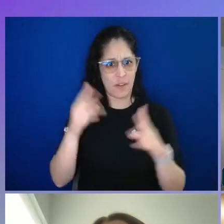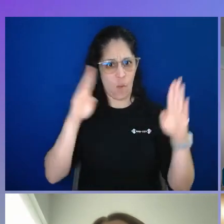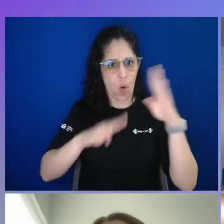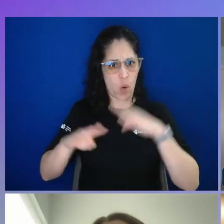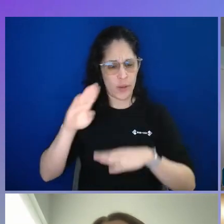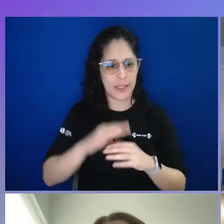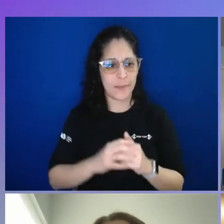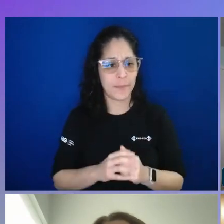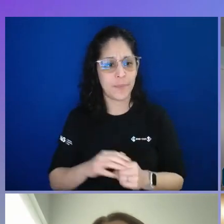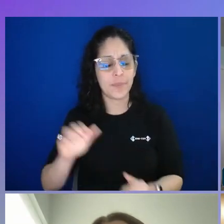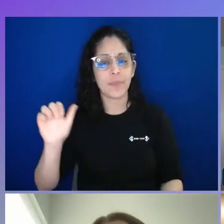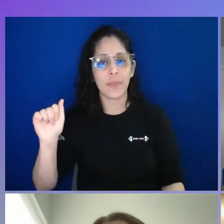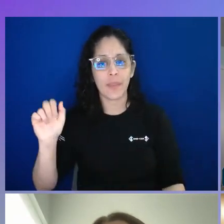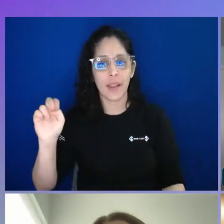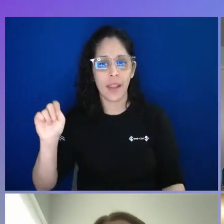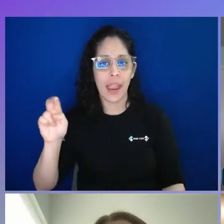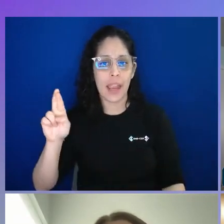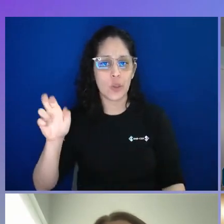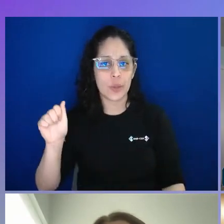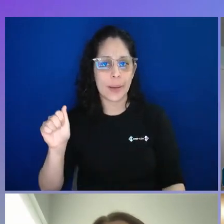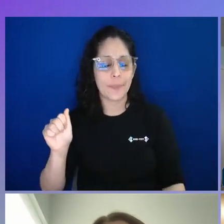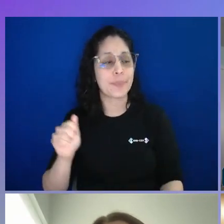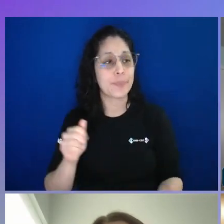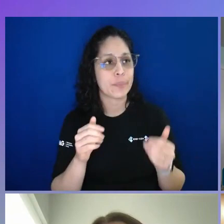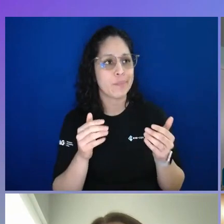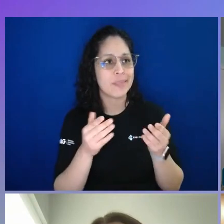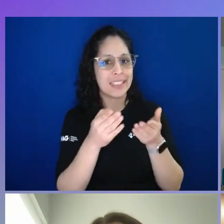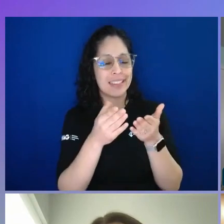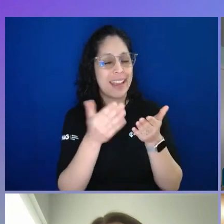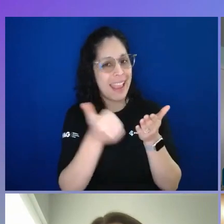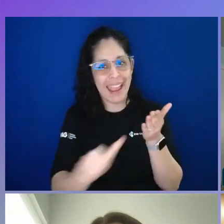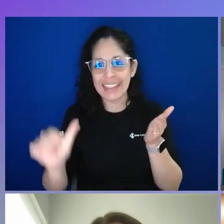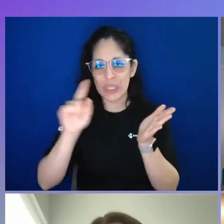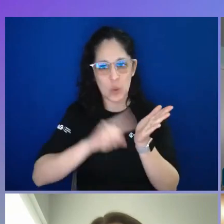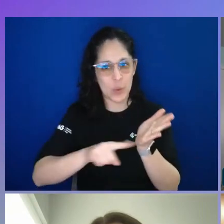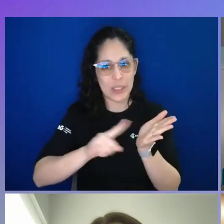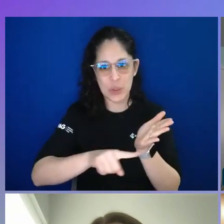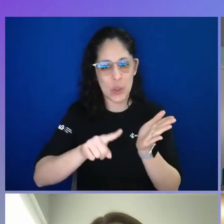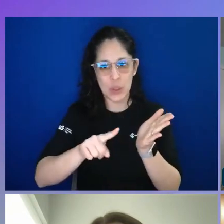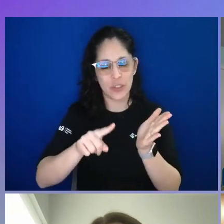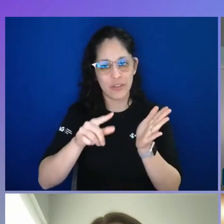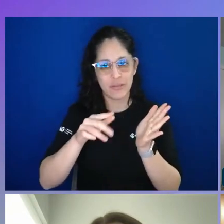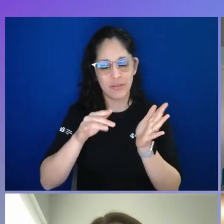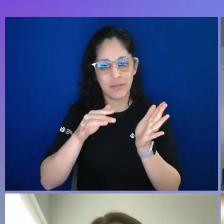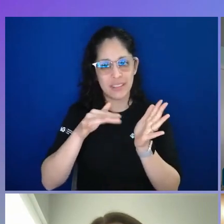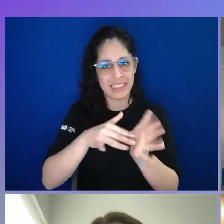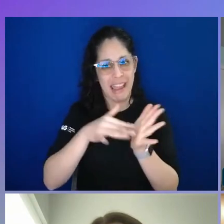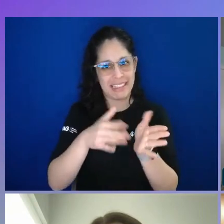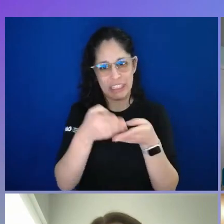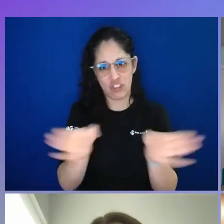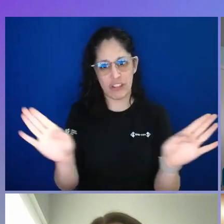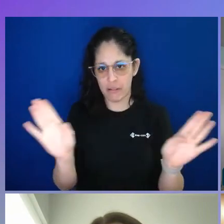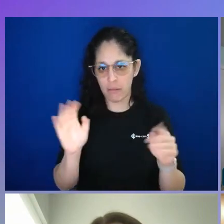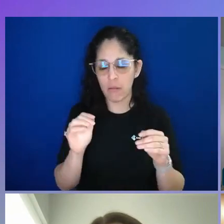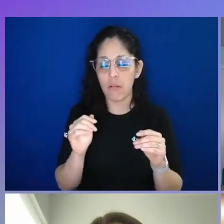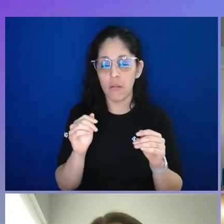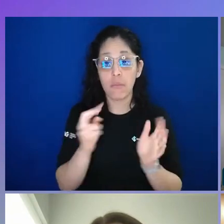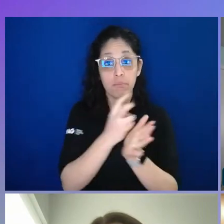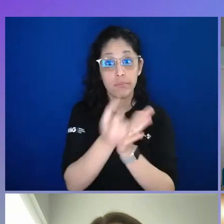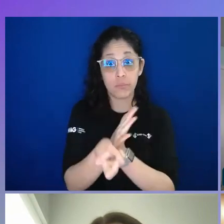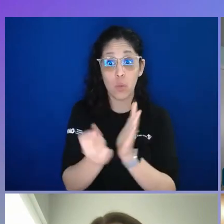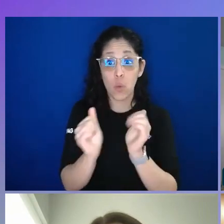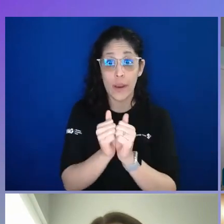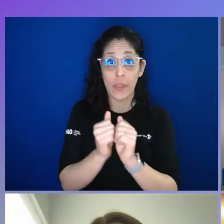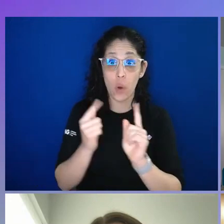I think in general, for any research study, you go into it with goals